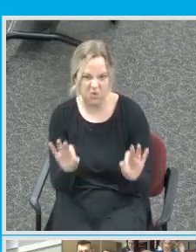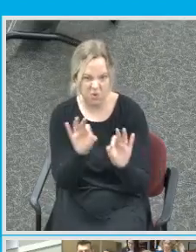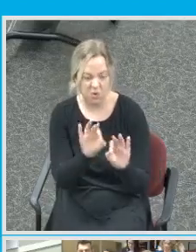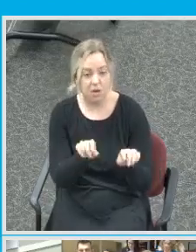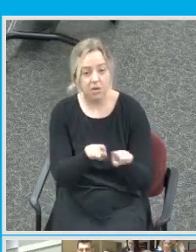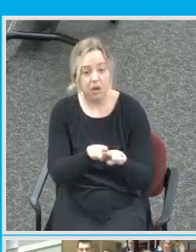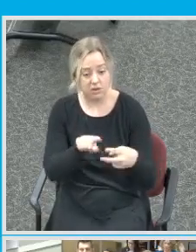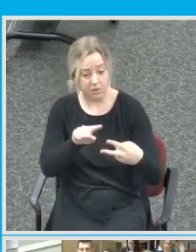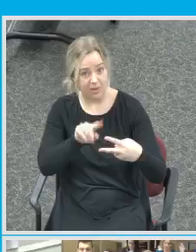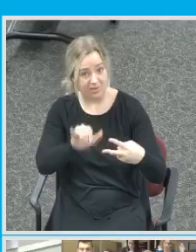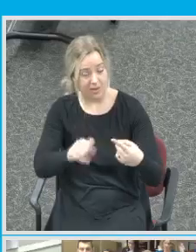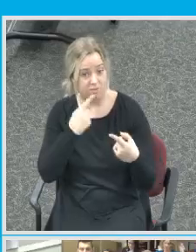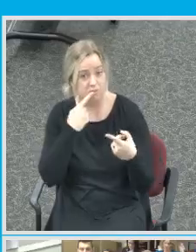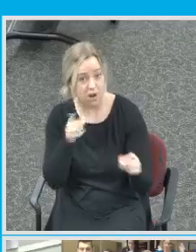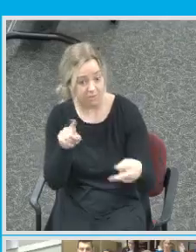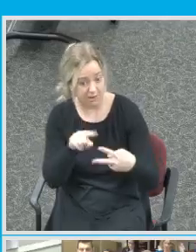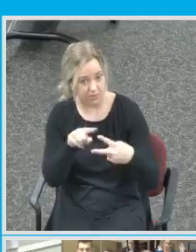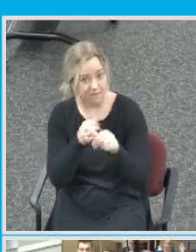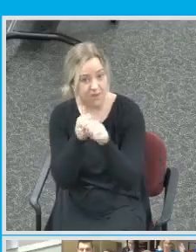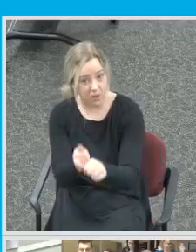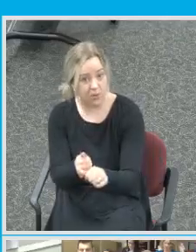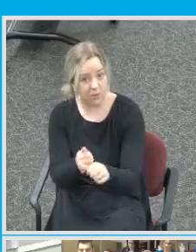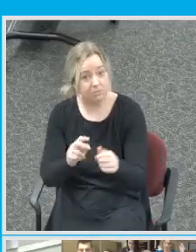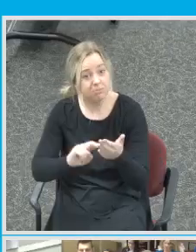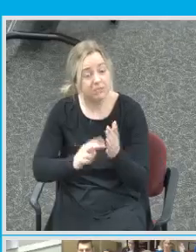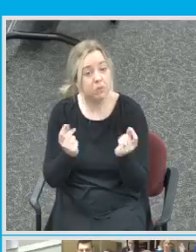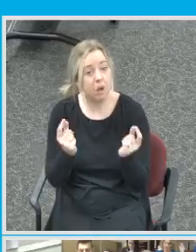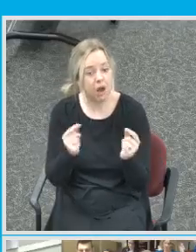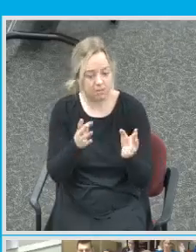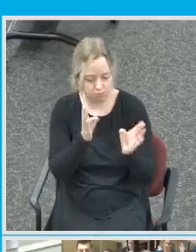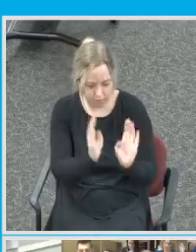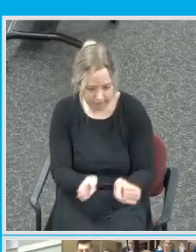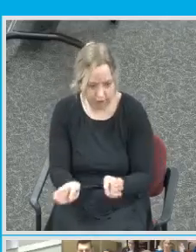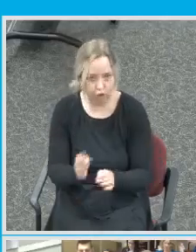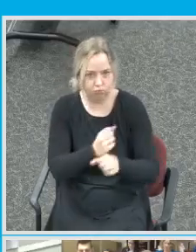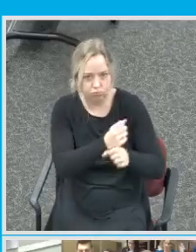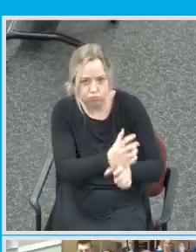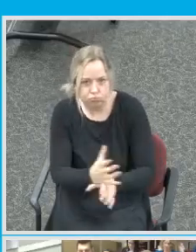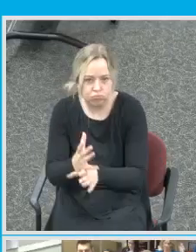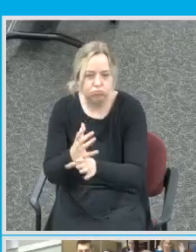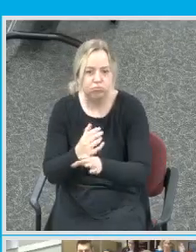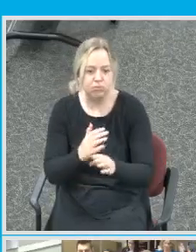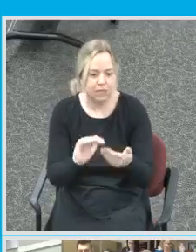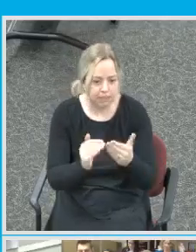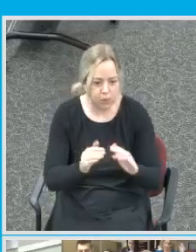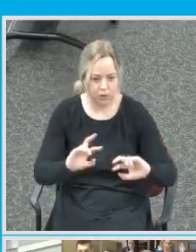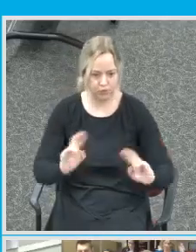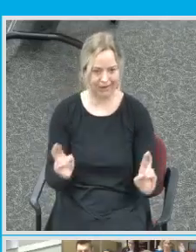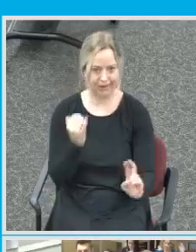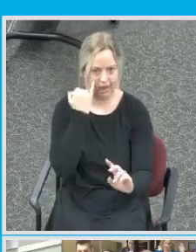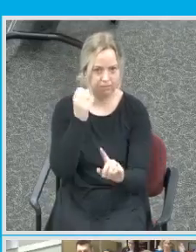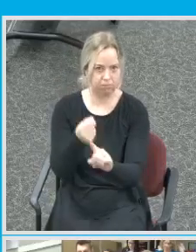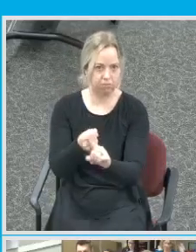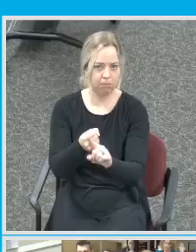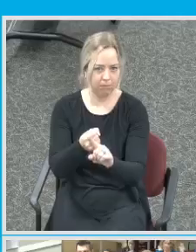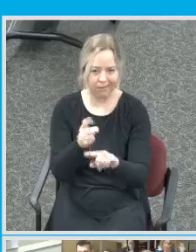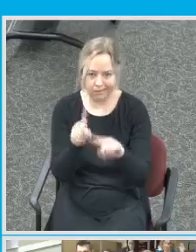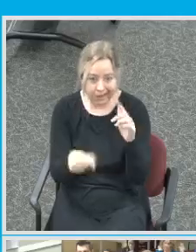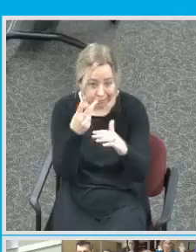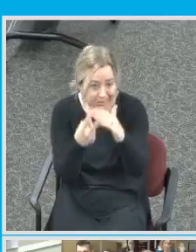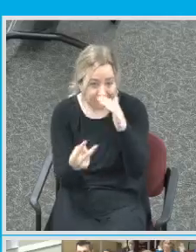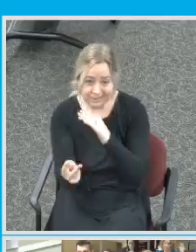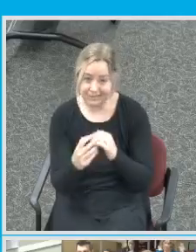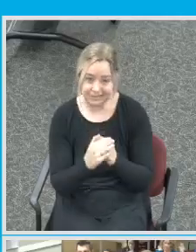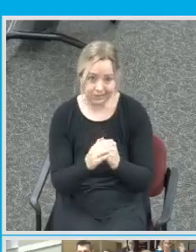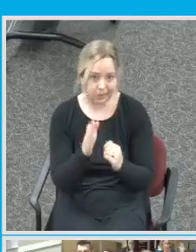proclamation tells us, and that is preparedness. Preparing our community for when things happen. And we can't predict. We don't know what that